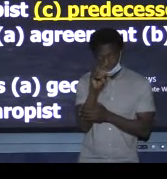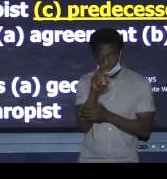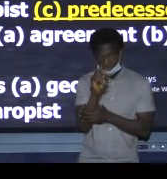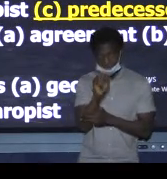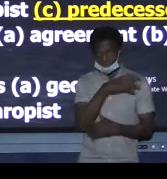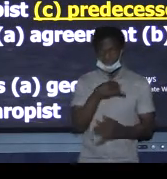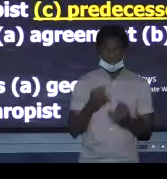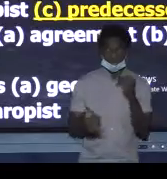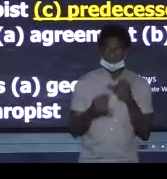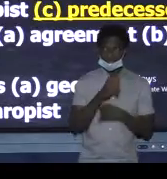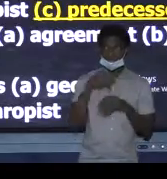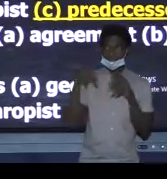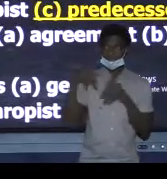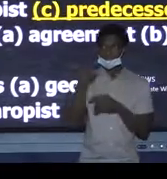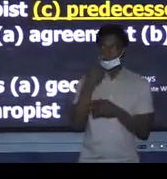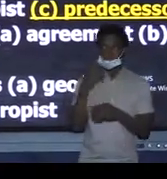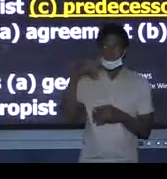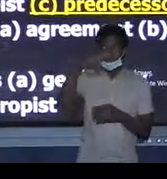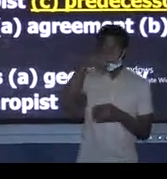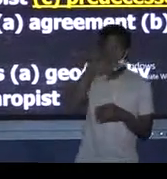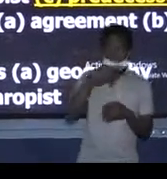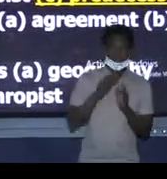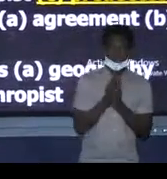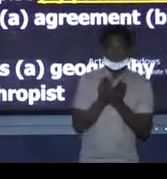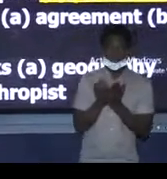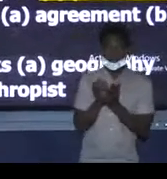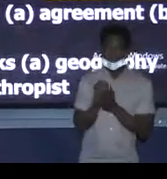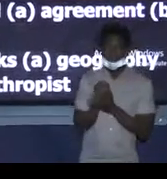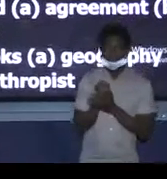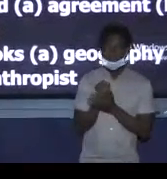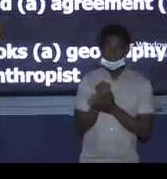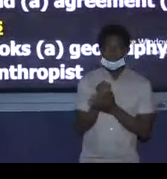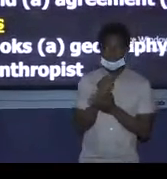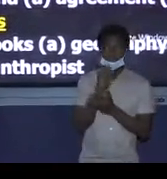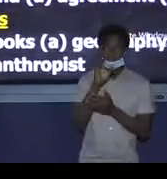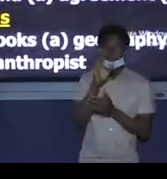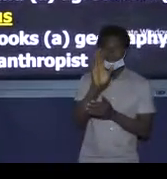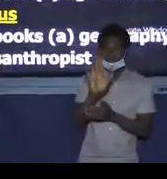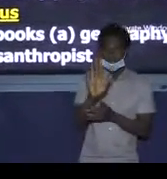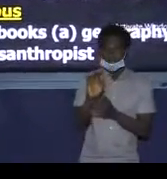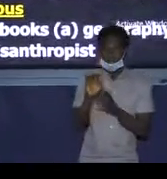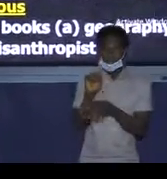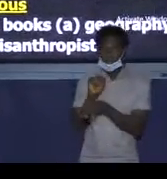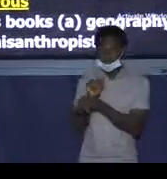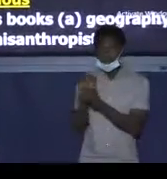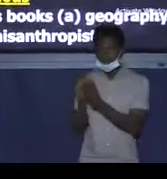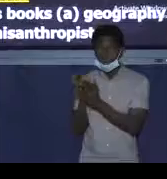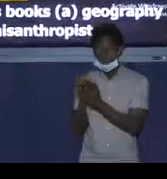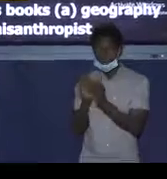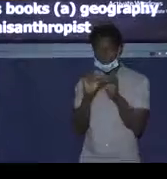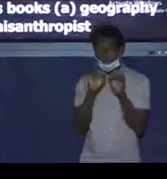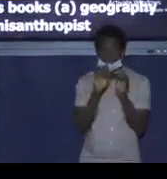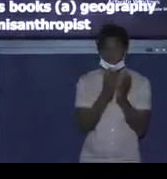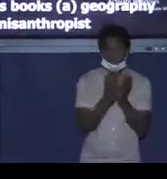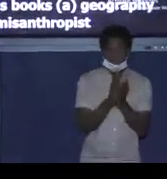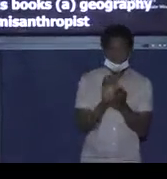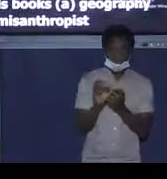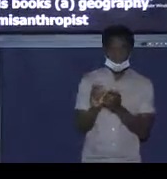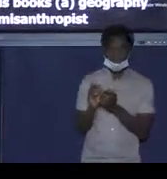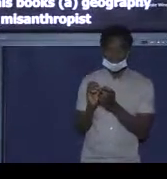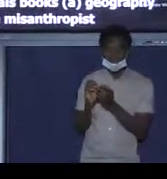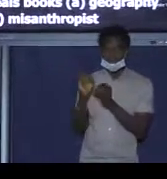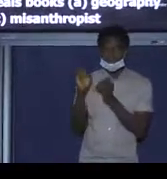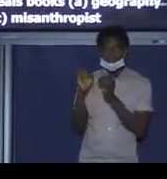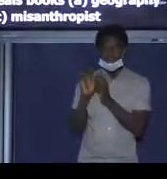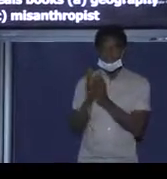unanimous. And lastly, a person who steals books. Your workbook, your textbook, your